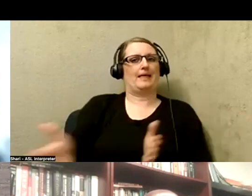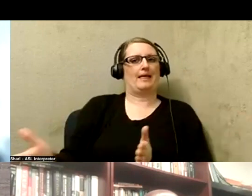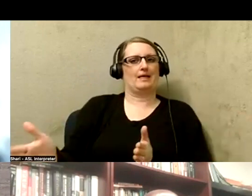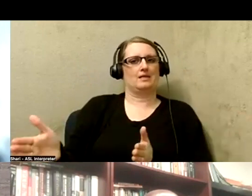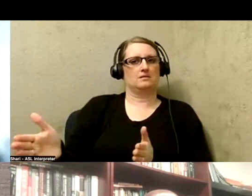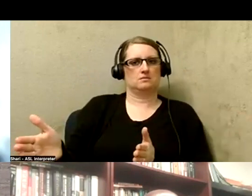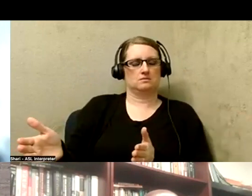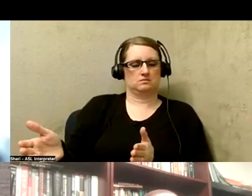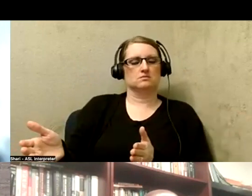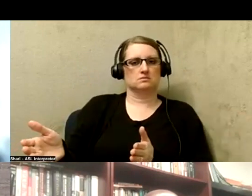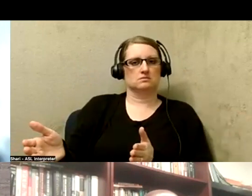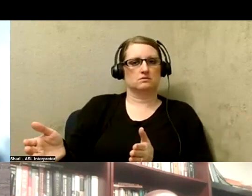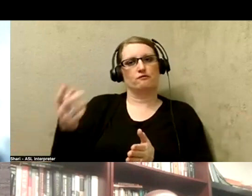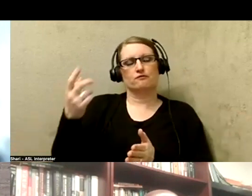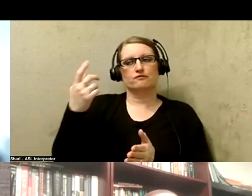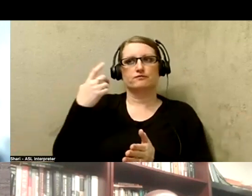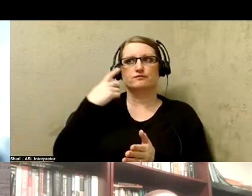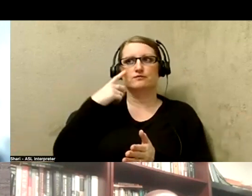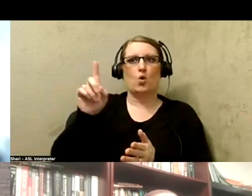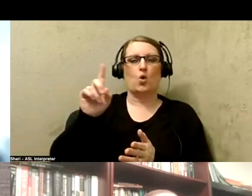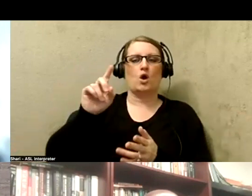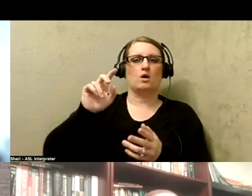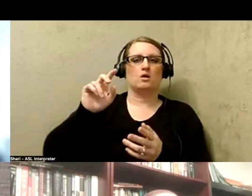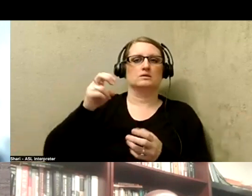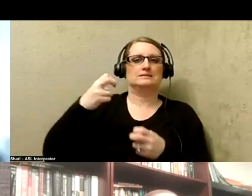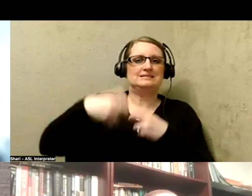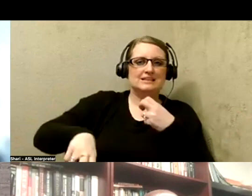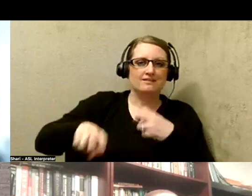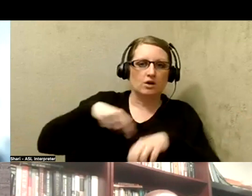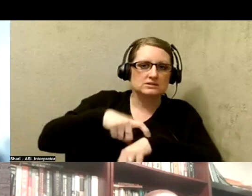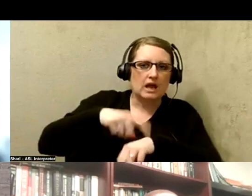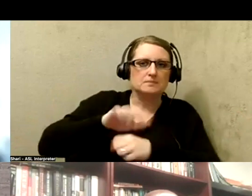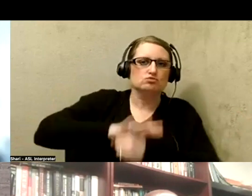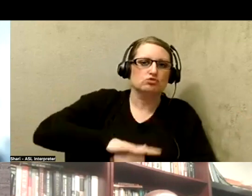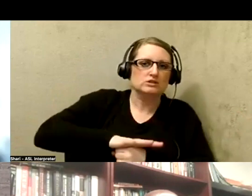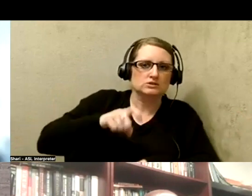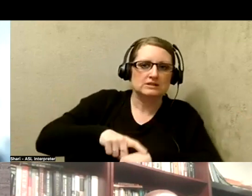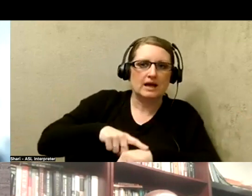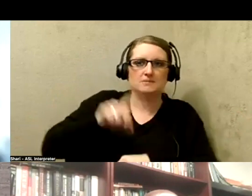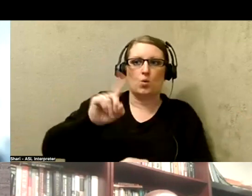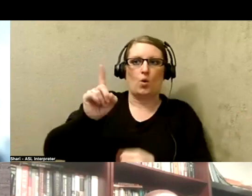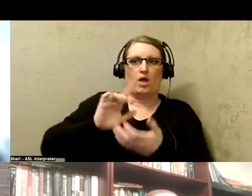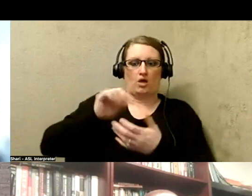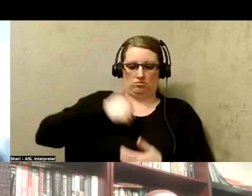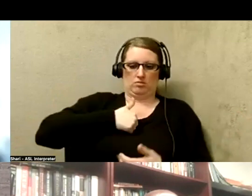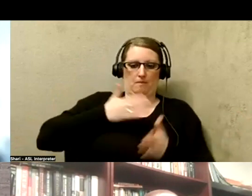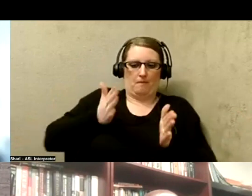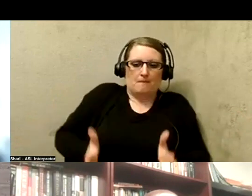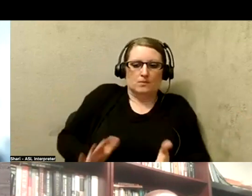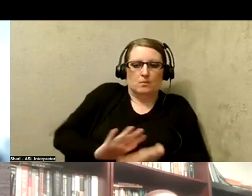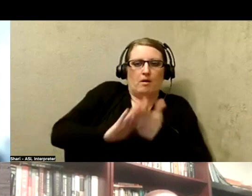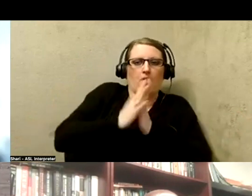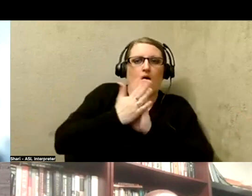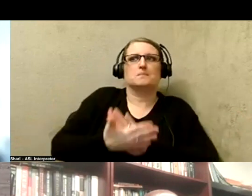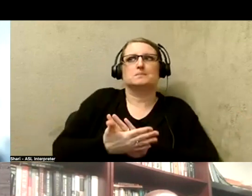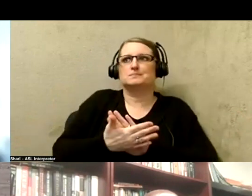for, you know, difficult periods, stressful periods, periods where they become,